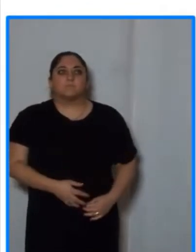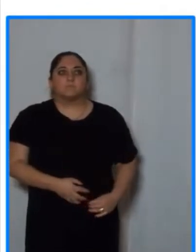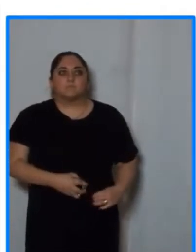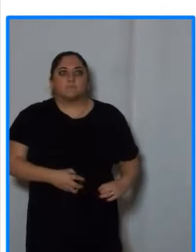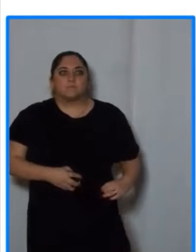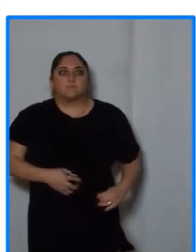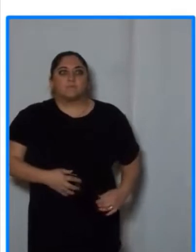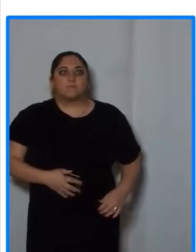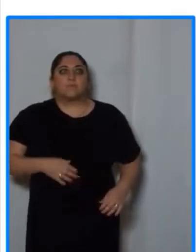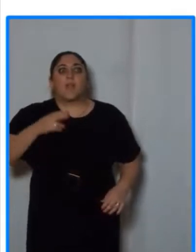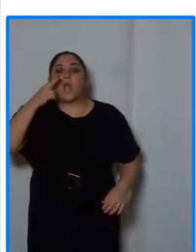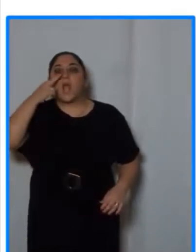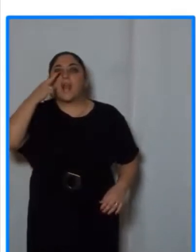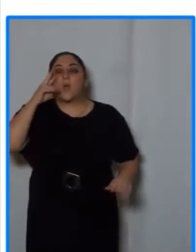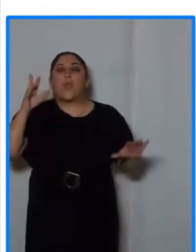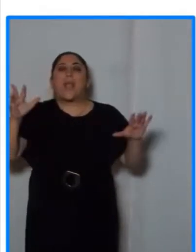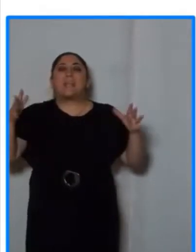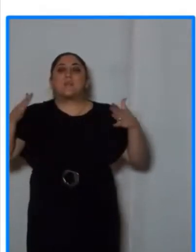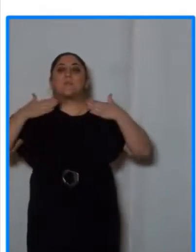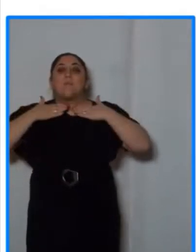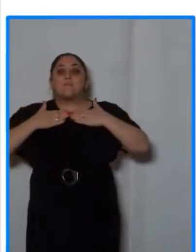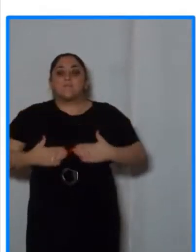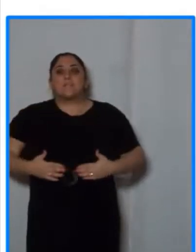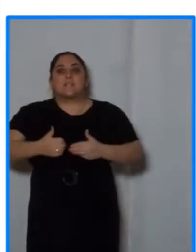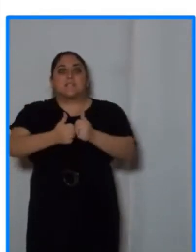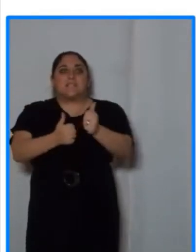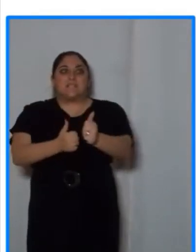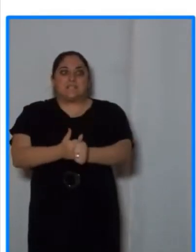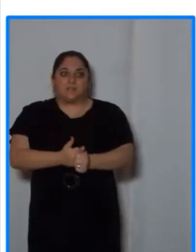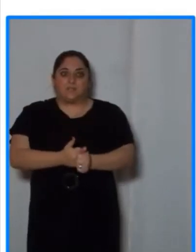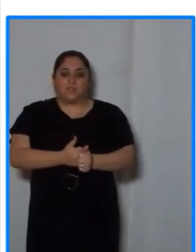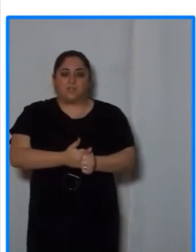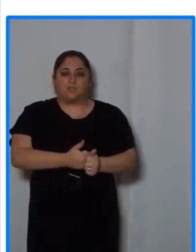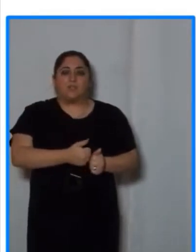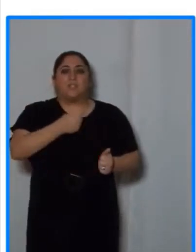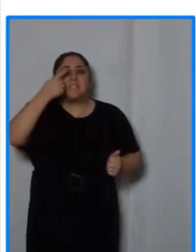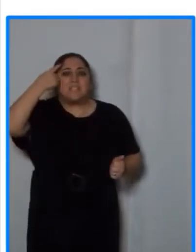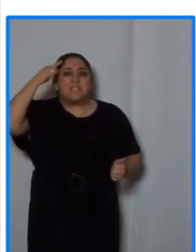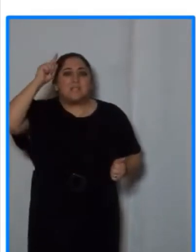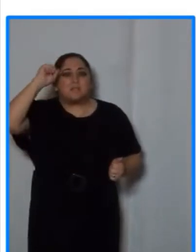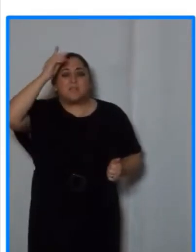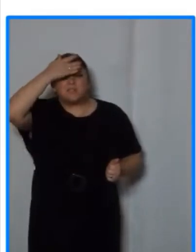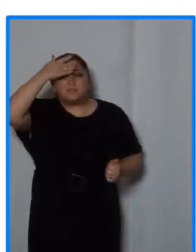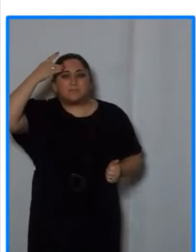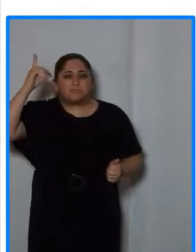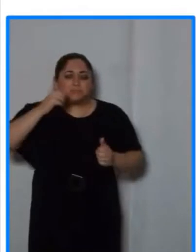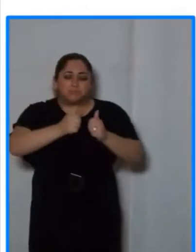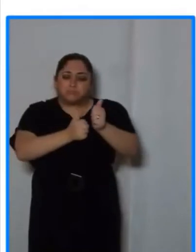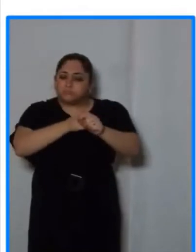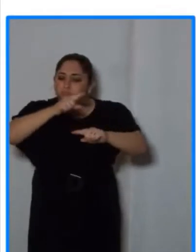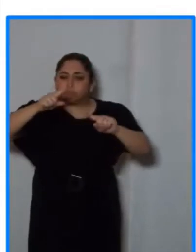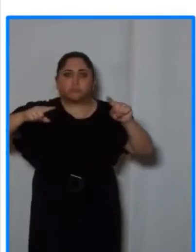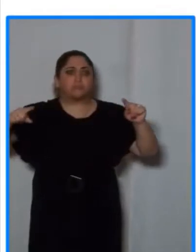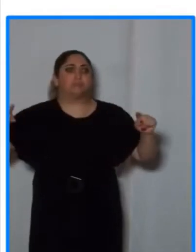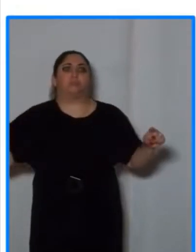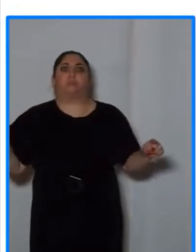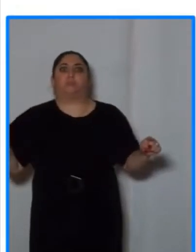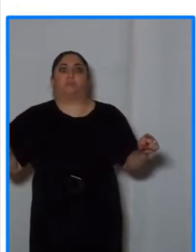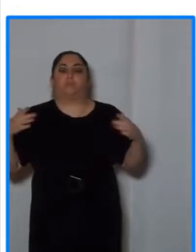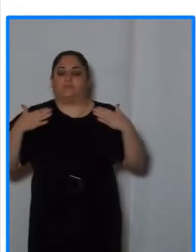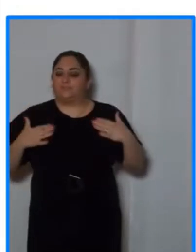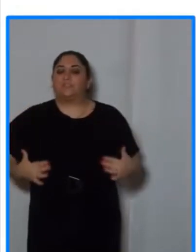So let's take as the first example physical disabilities. We have several conditions that can impact the motoric capabilities of internet